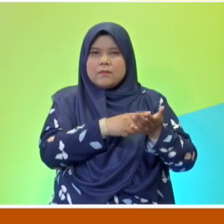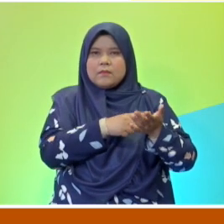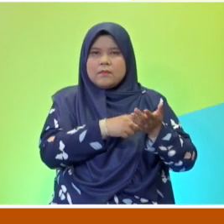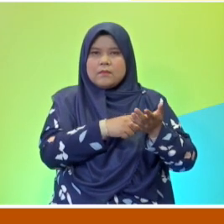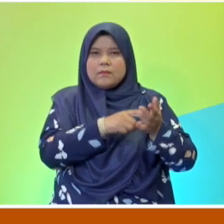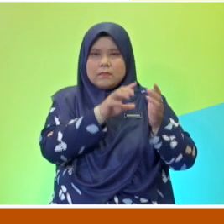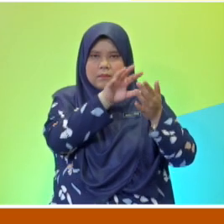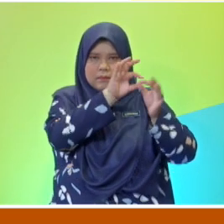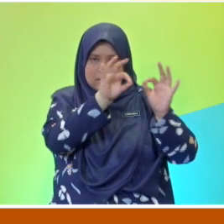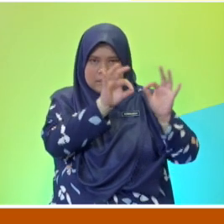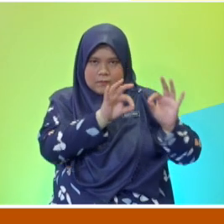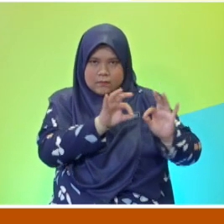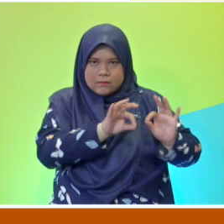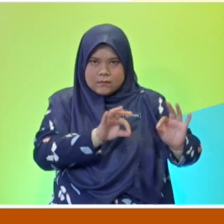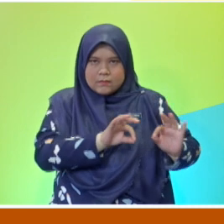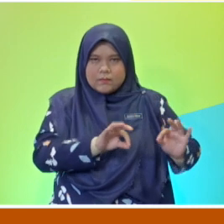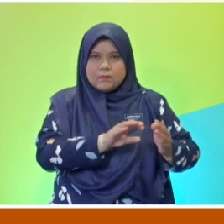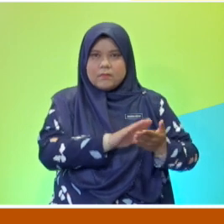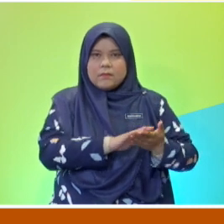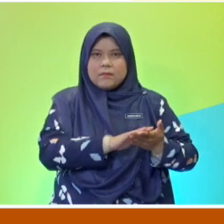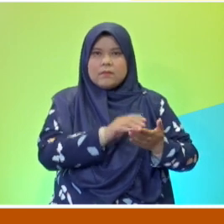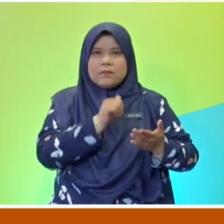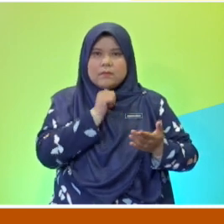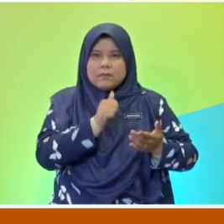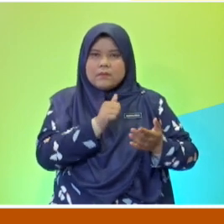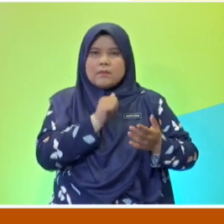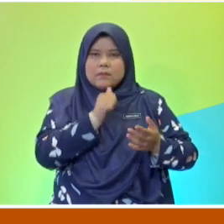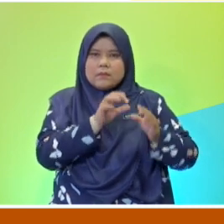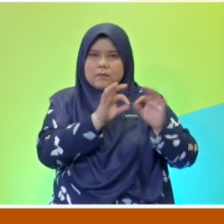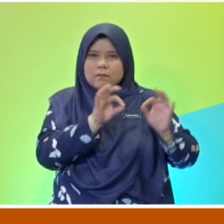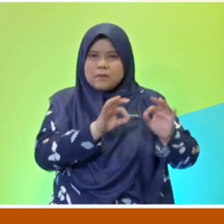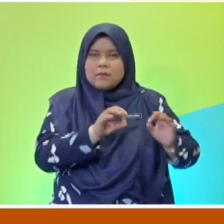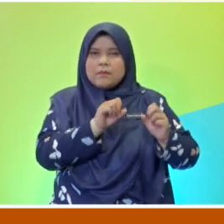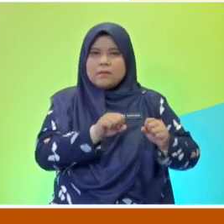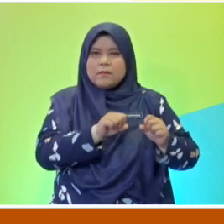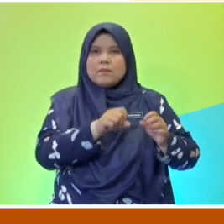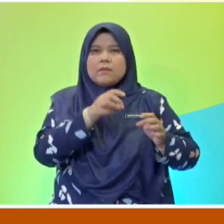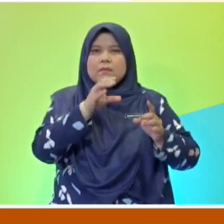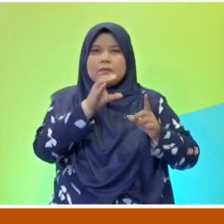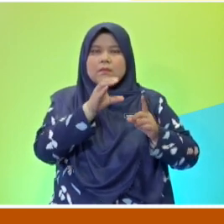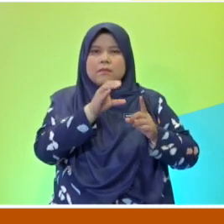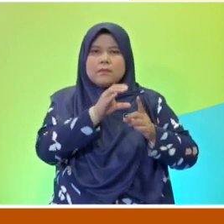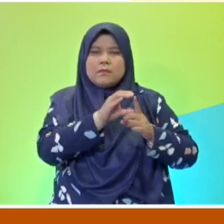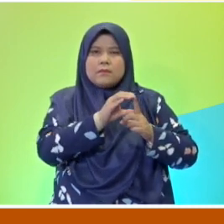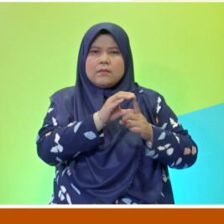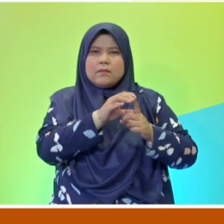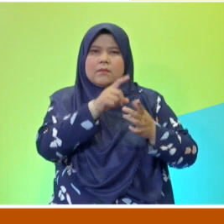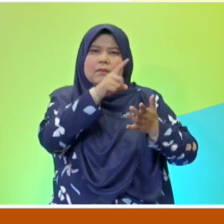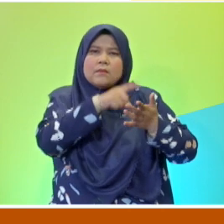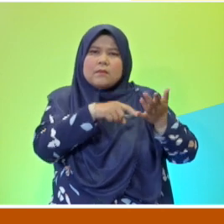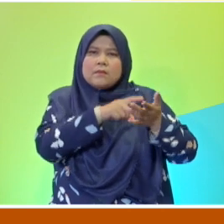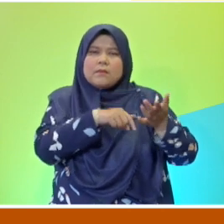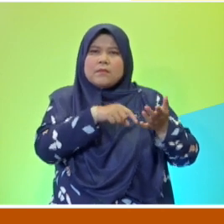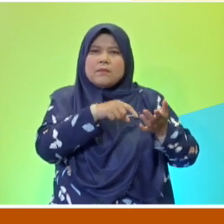text. Yes, Okay. not from the text, Oh. but to give the clue, the hint on where to find